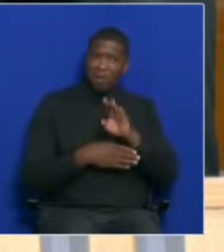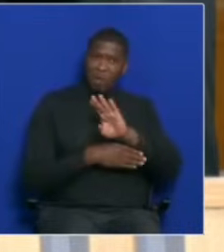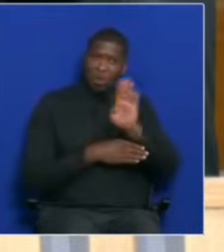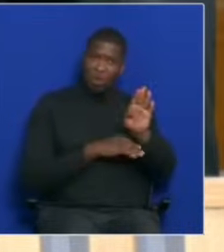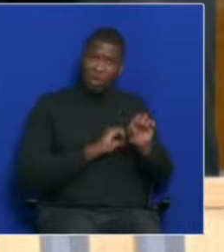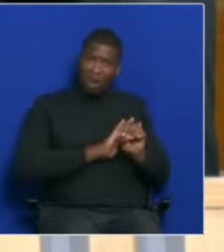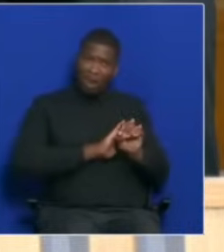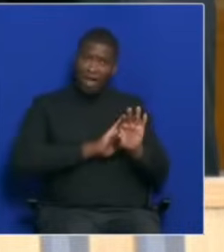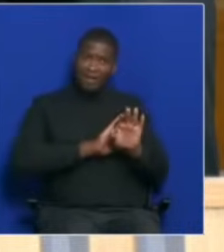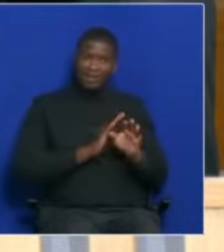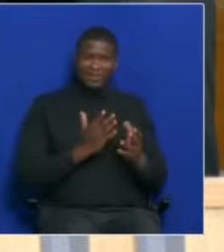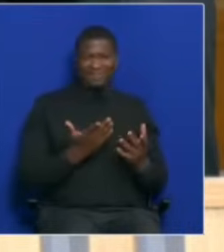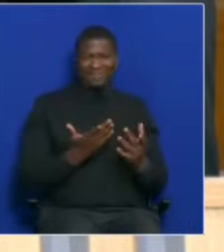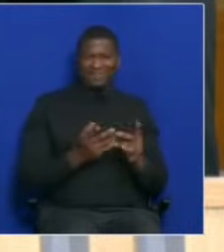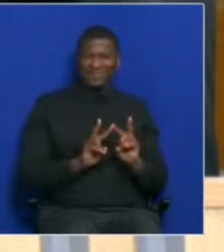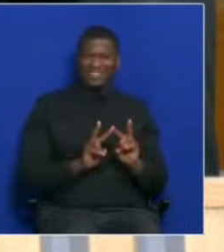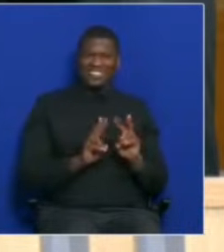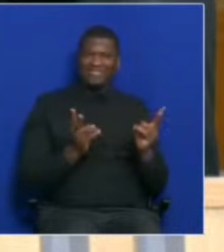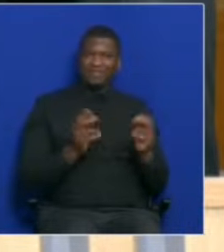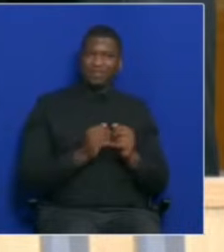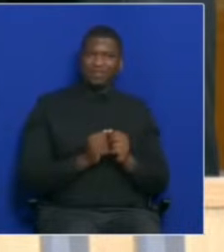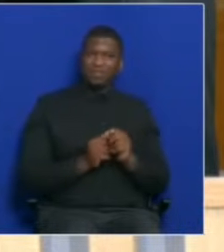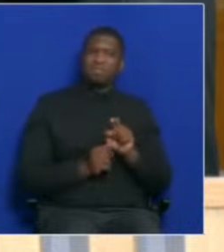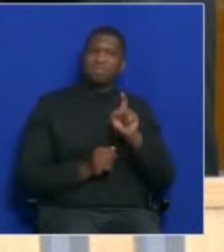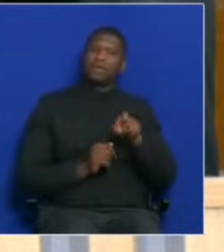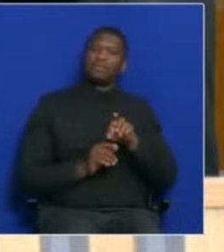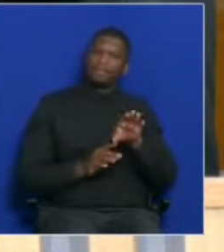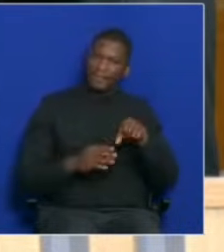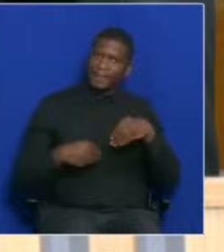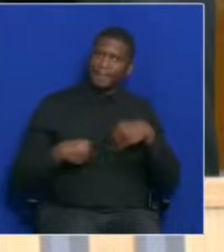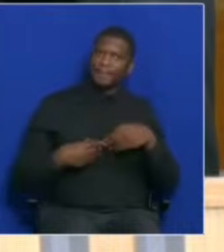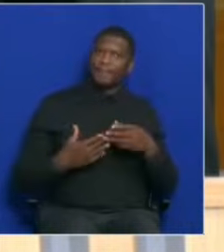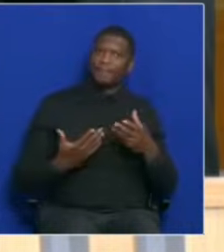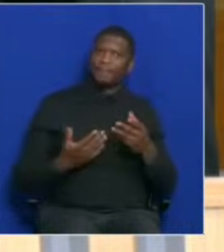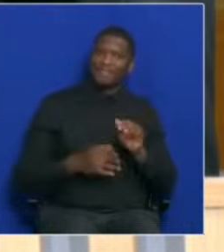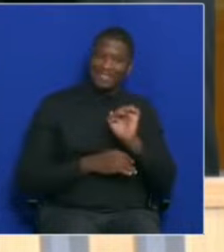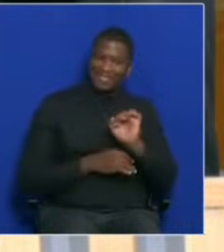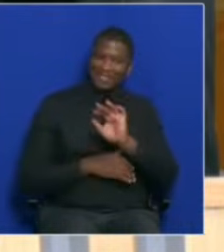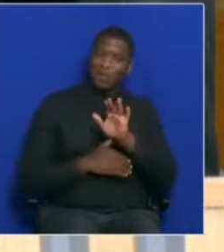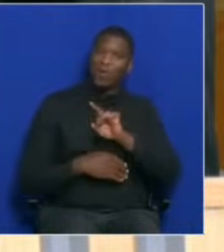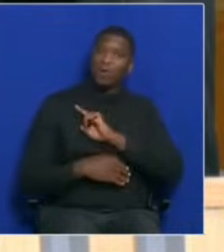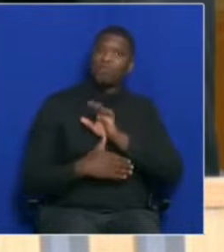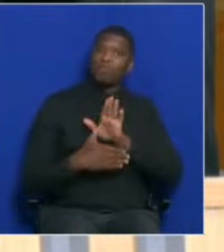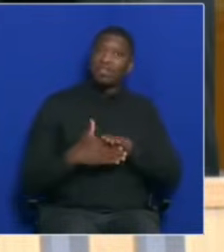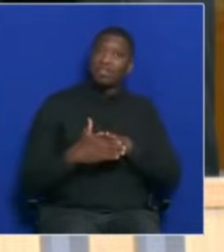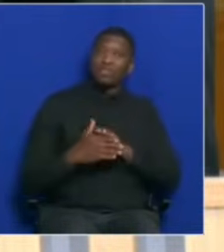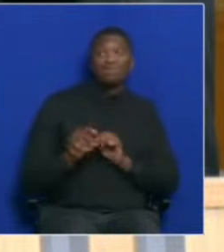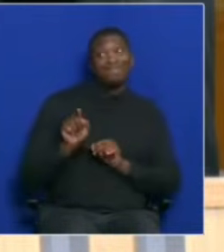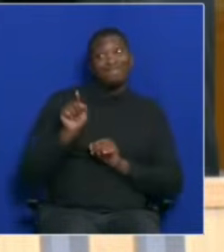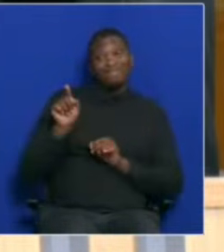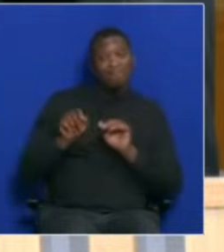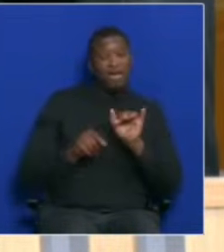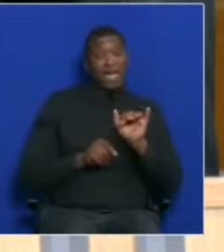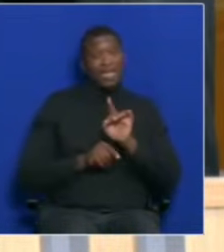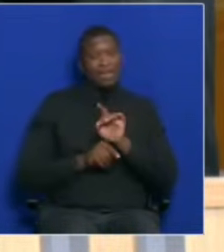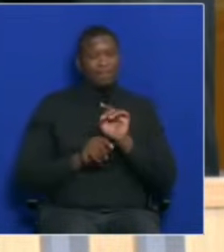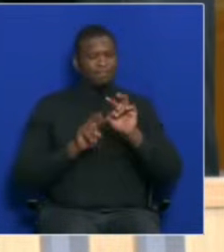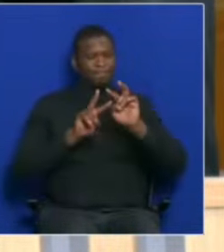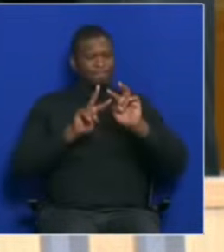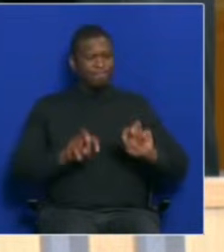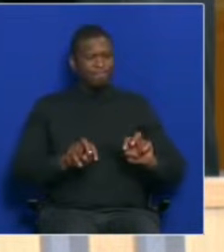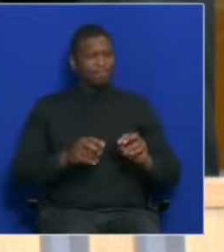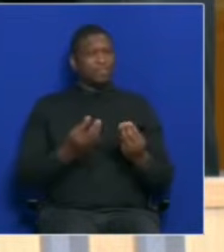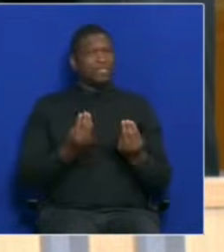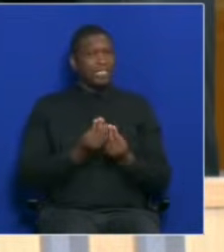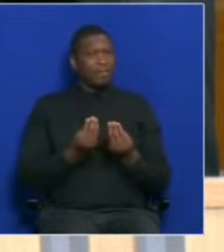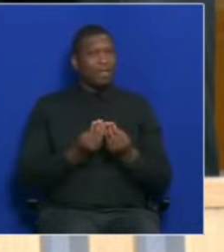investigation, and you must accept that. It is because the ID is looking for something on him